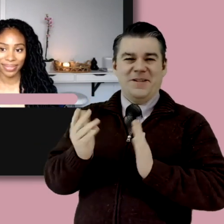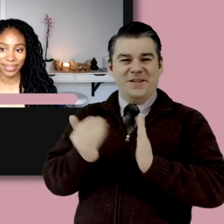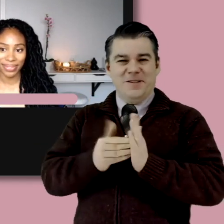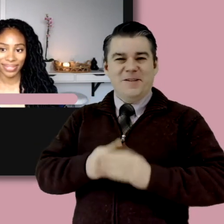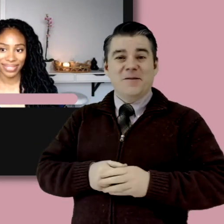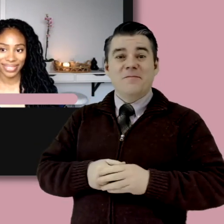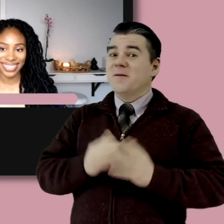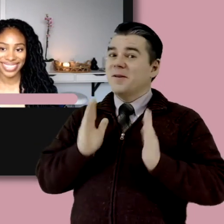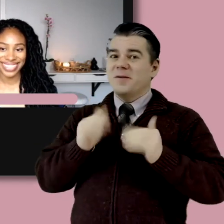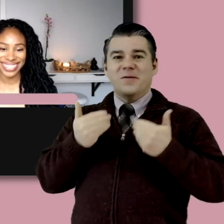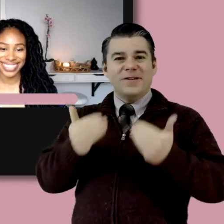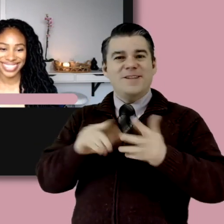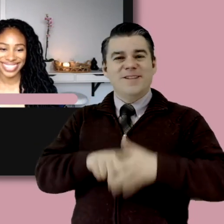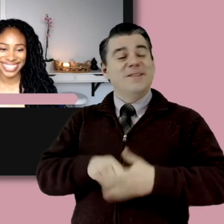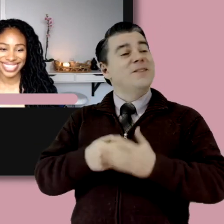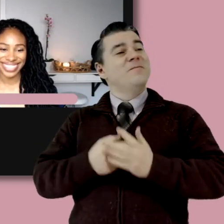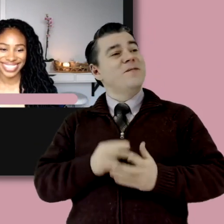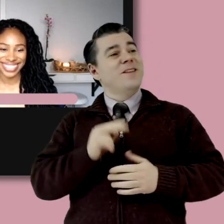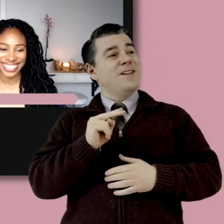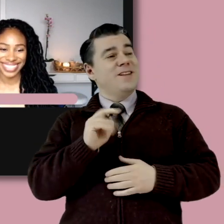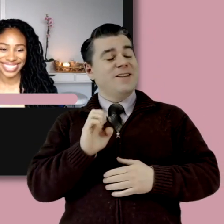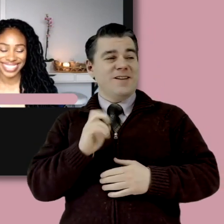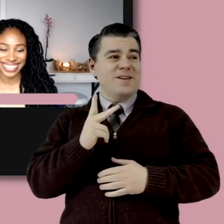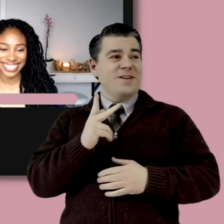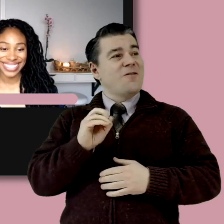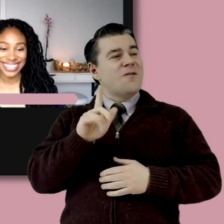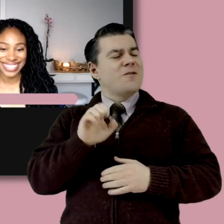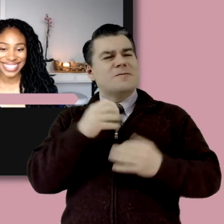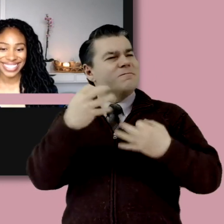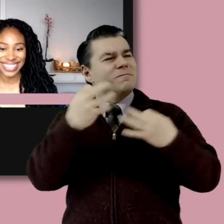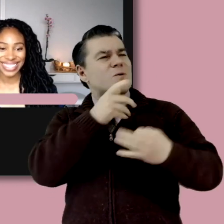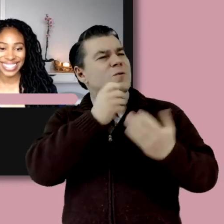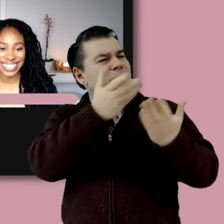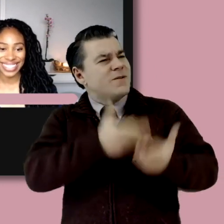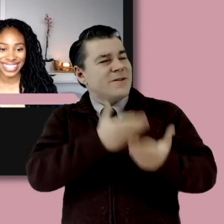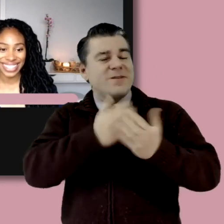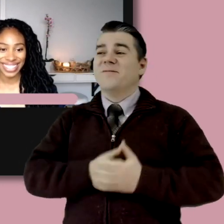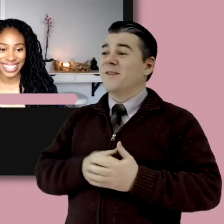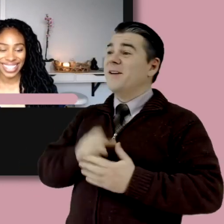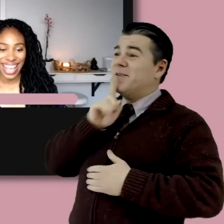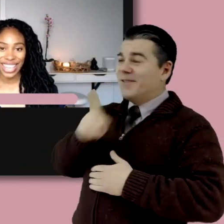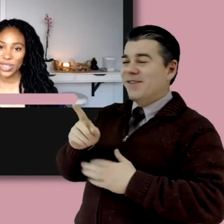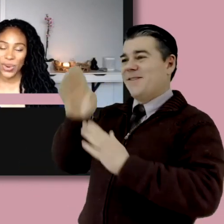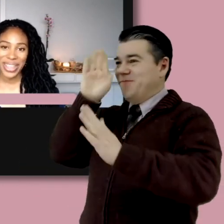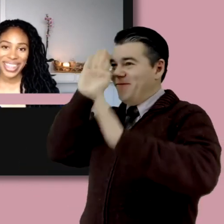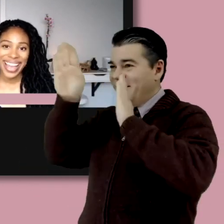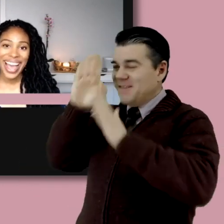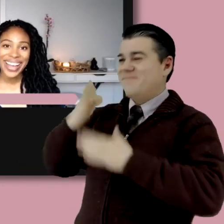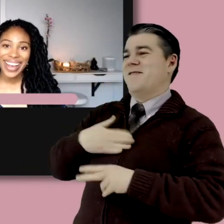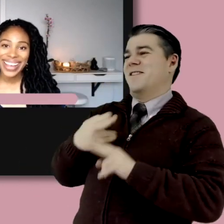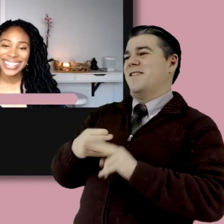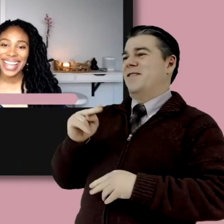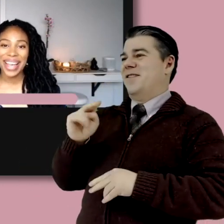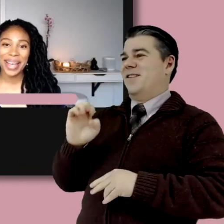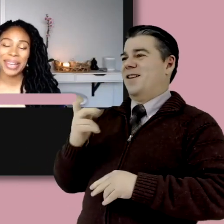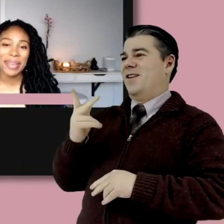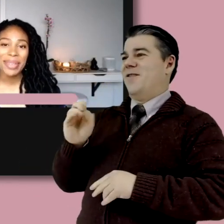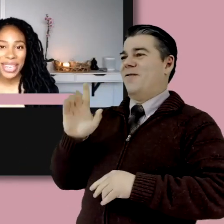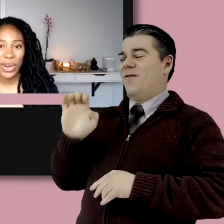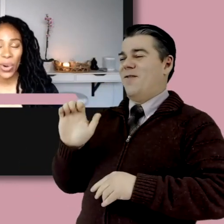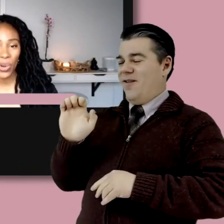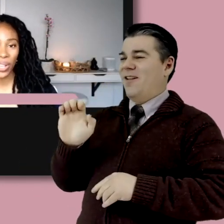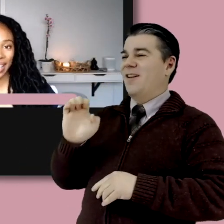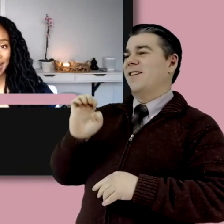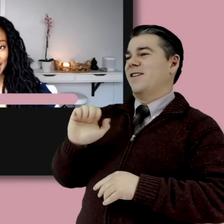for that. And we can dive right into it. Nicole, could you tell us a bit about yourself? Sure thing. Hi, guys. My name